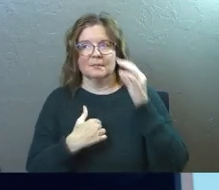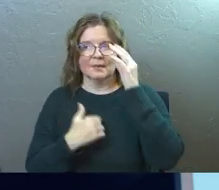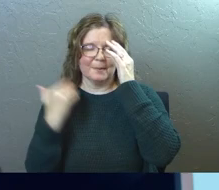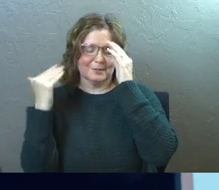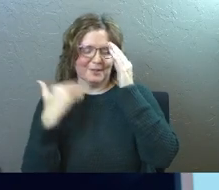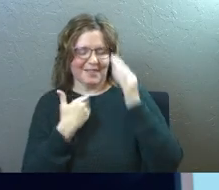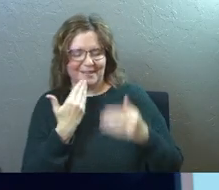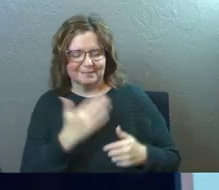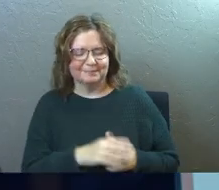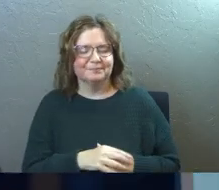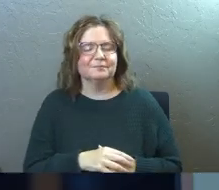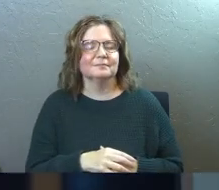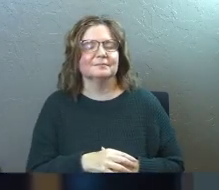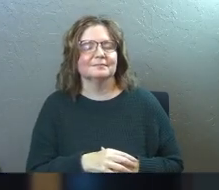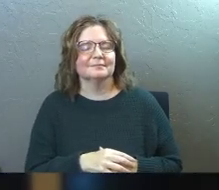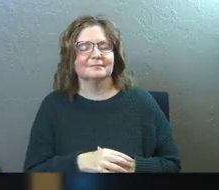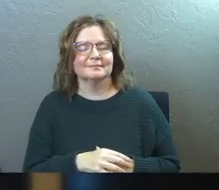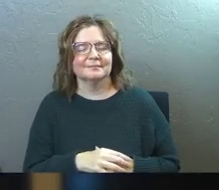adult, thank you.